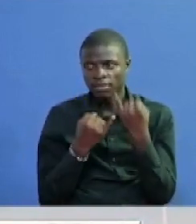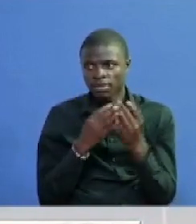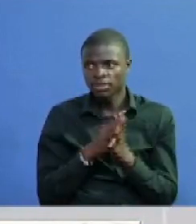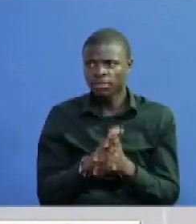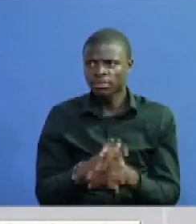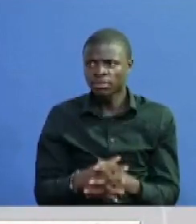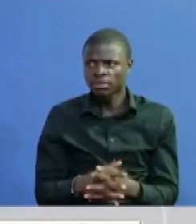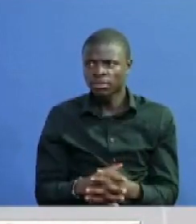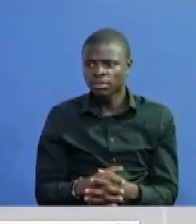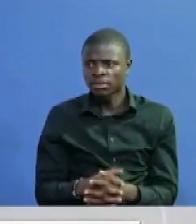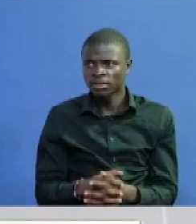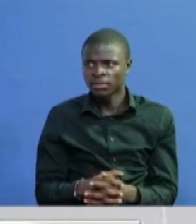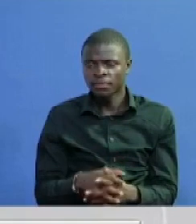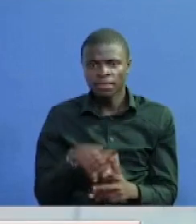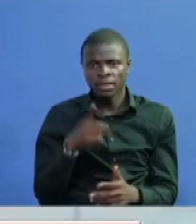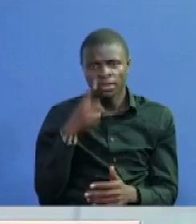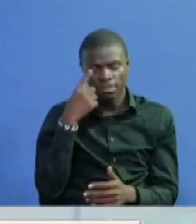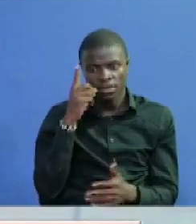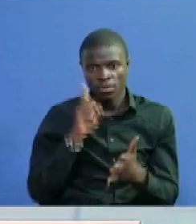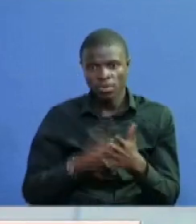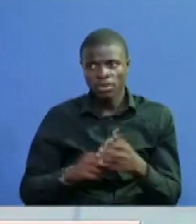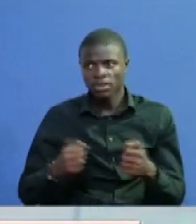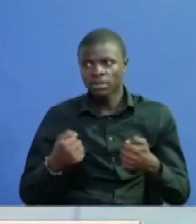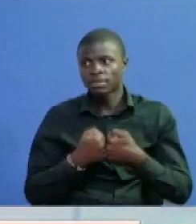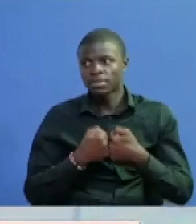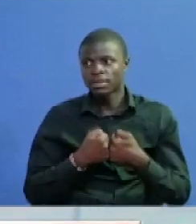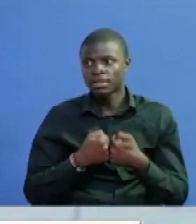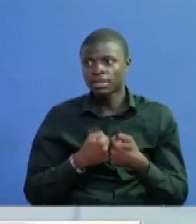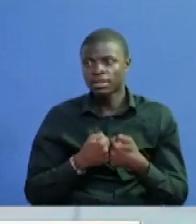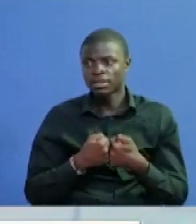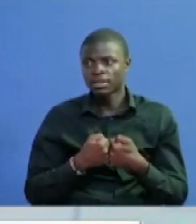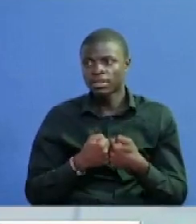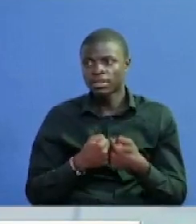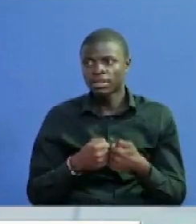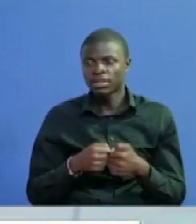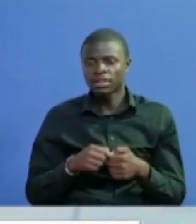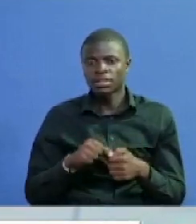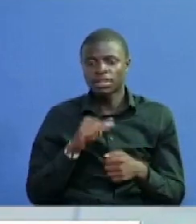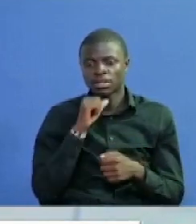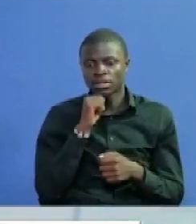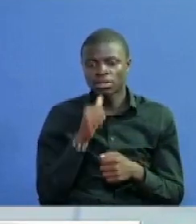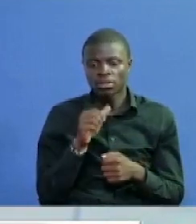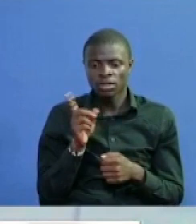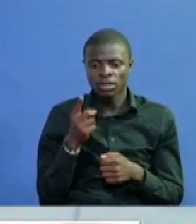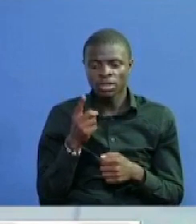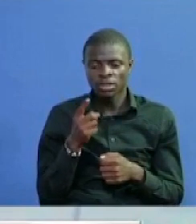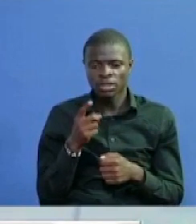Court. No, they were not. You see what happened? Not everything was opened. The Supreme